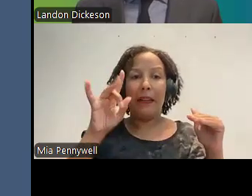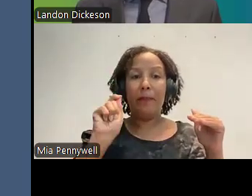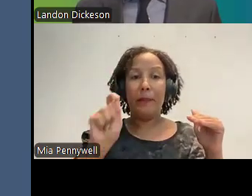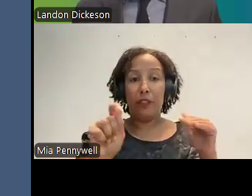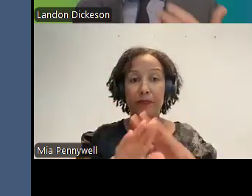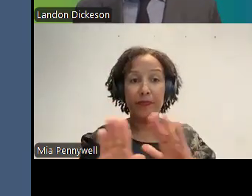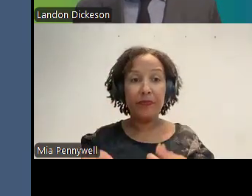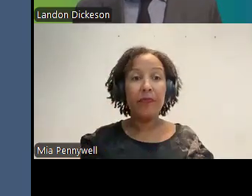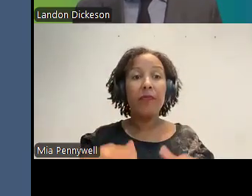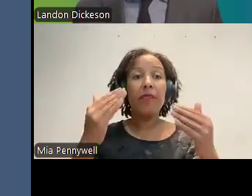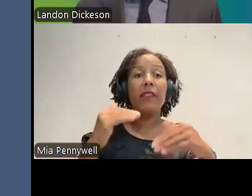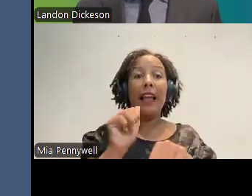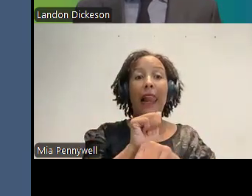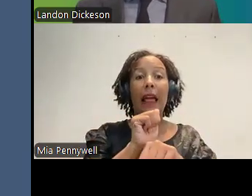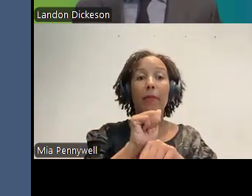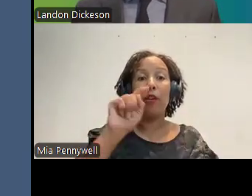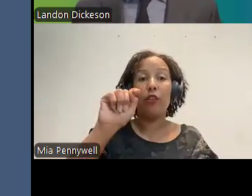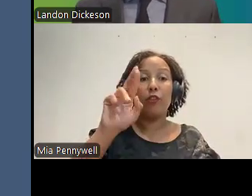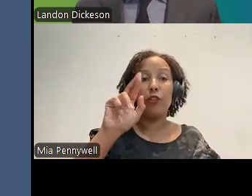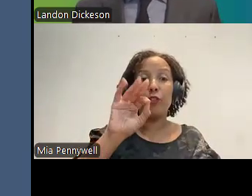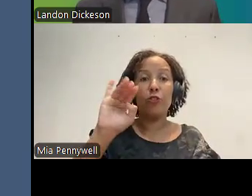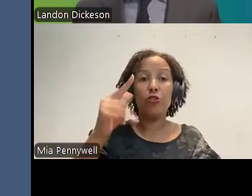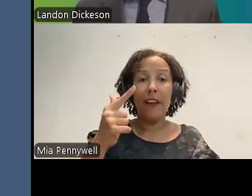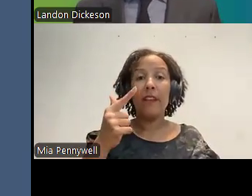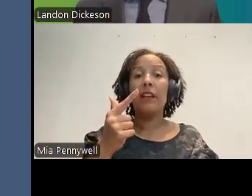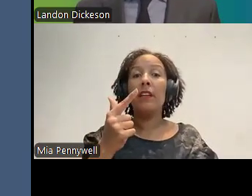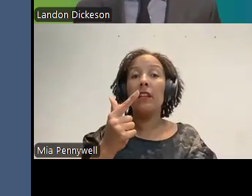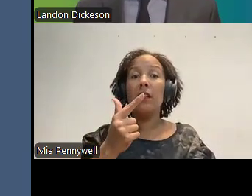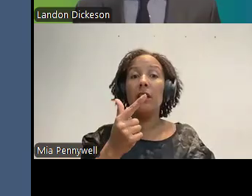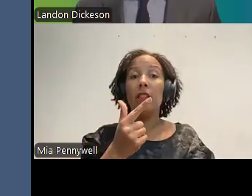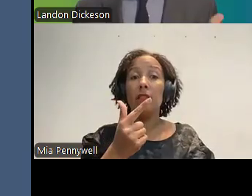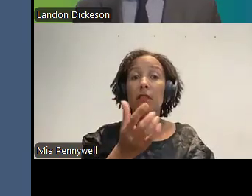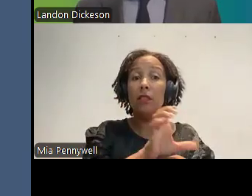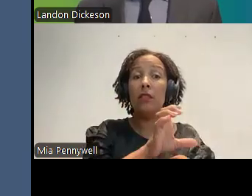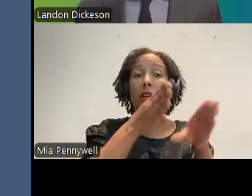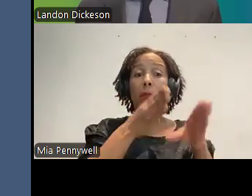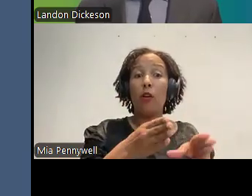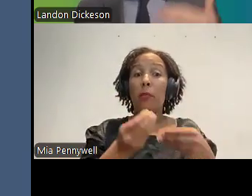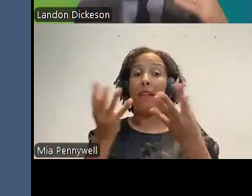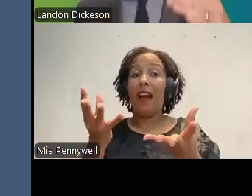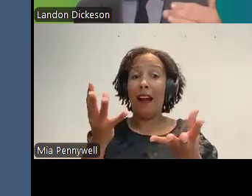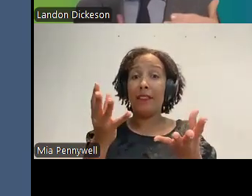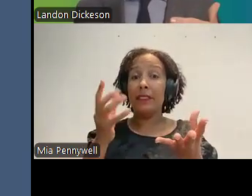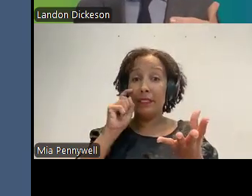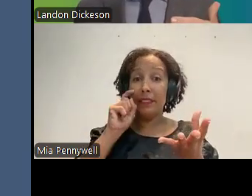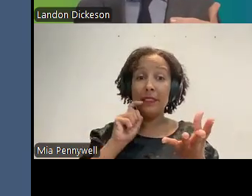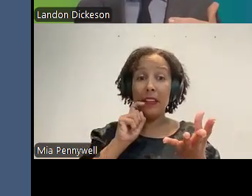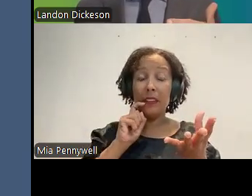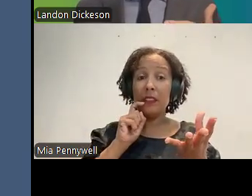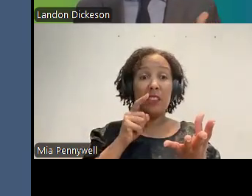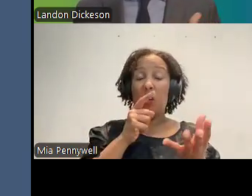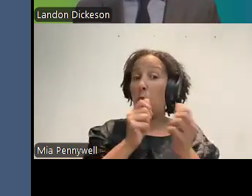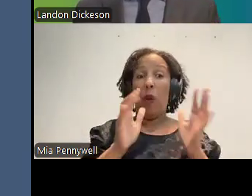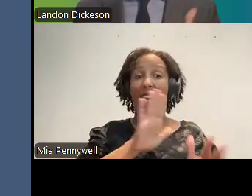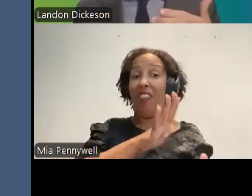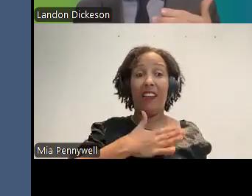coercion to compel a person to provide labor or services against their will. What I do want to highlight from the sex trafficking and labor trafficking, and